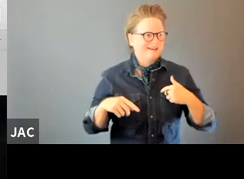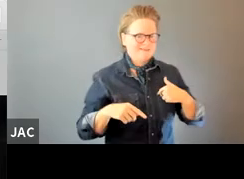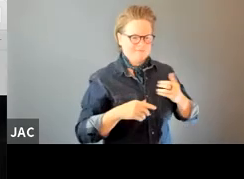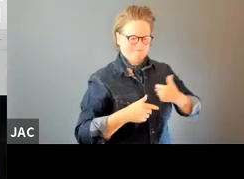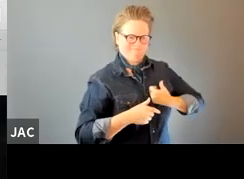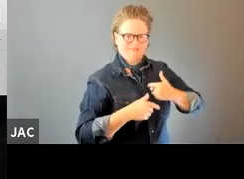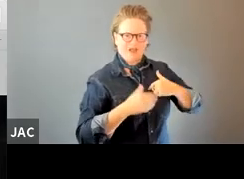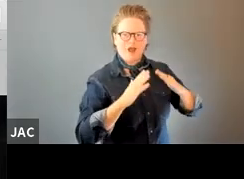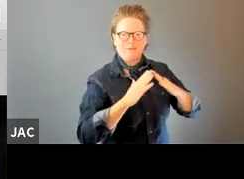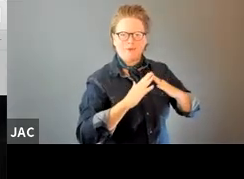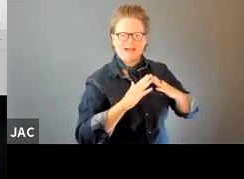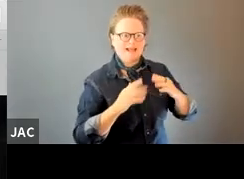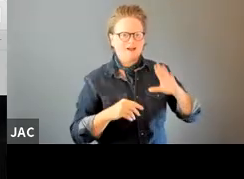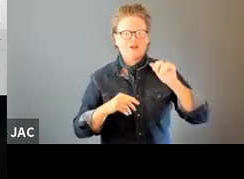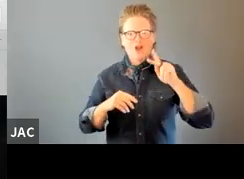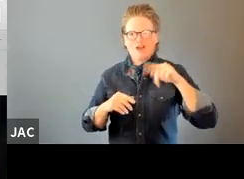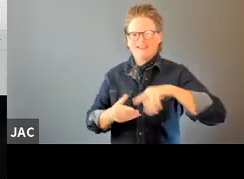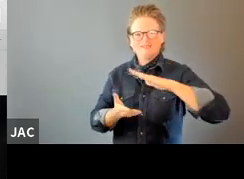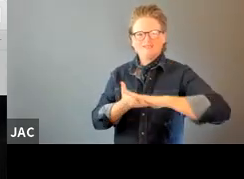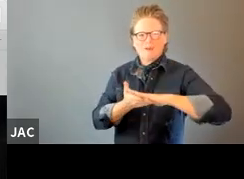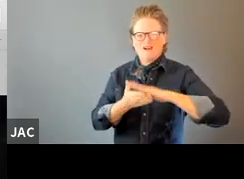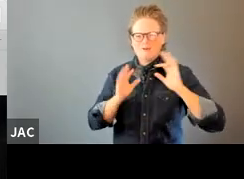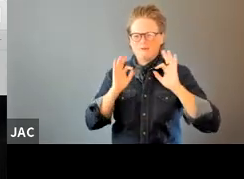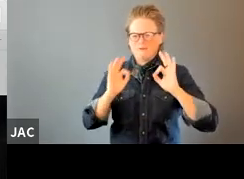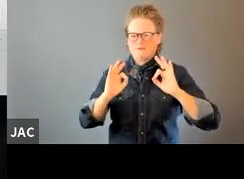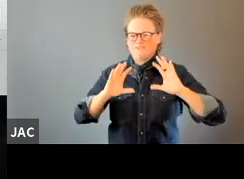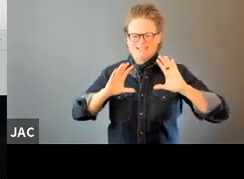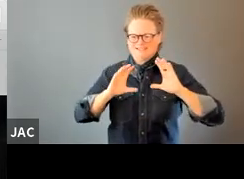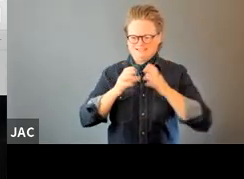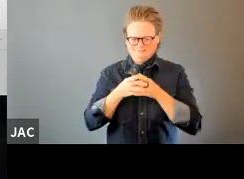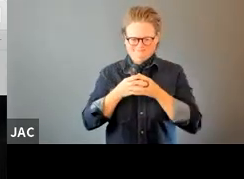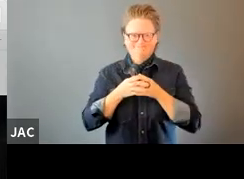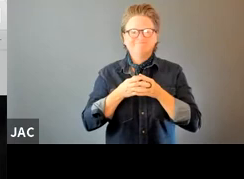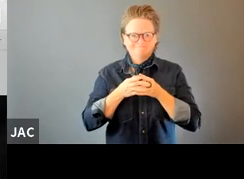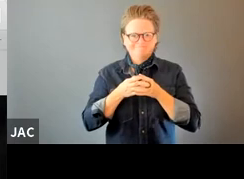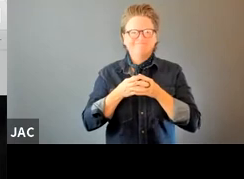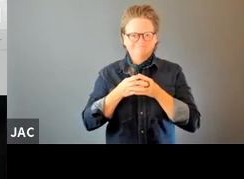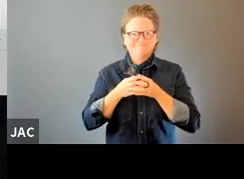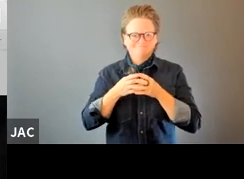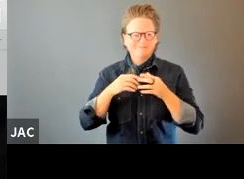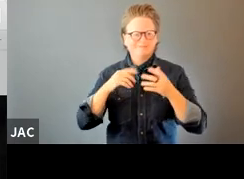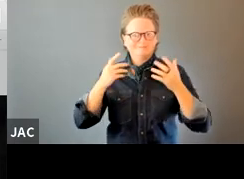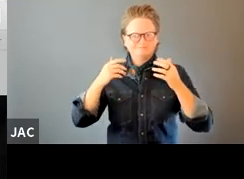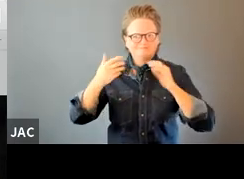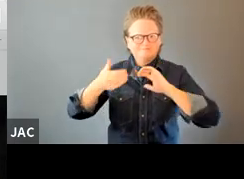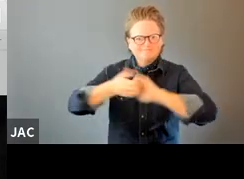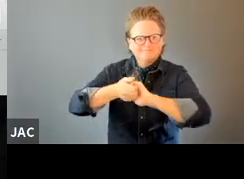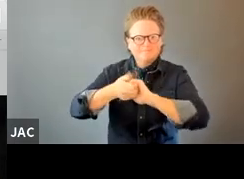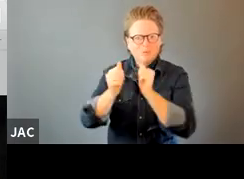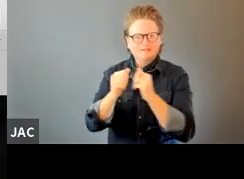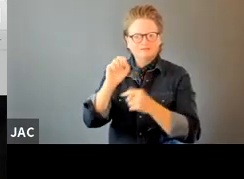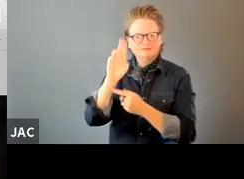So we had APTC and myself within the community, FTC, and we all got